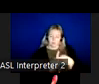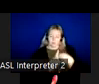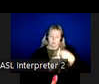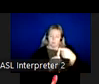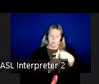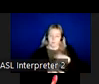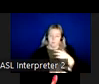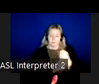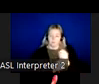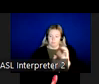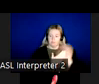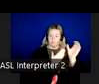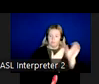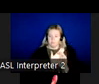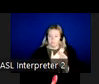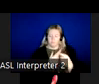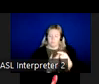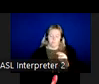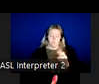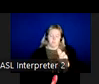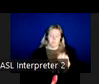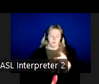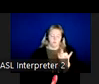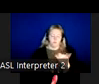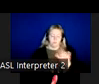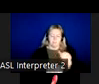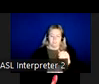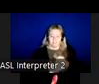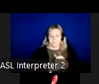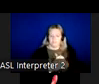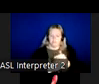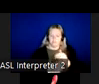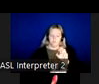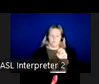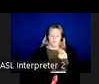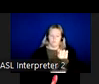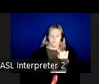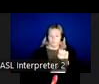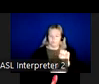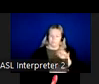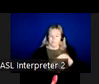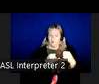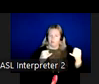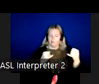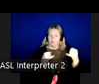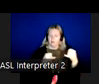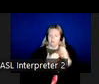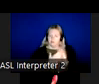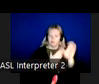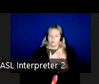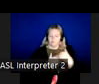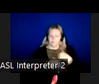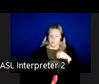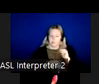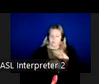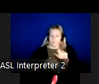calendar, the Murphy Center Remote Library Program calendar, that I send out widely to everybody. And I can't stress